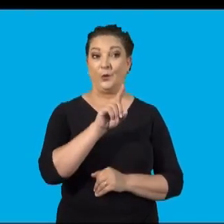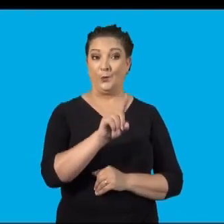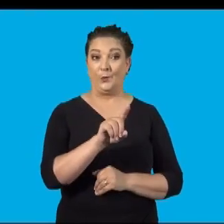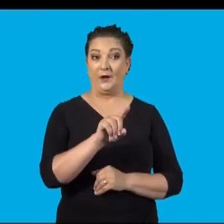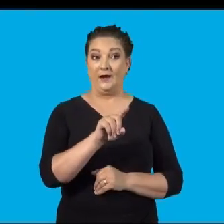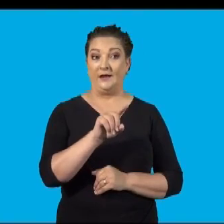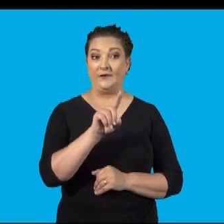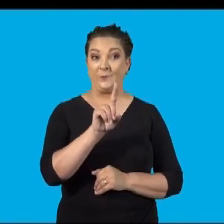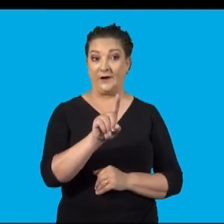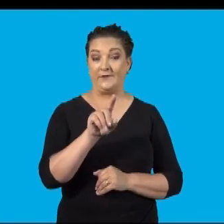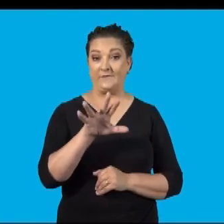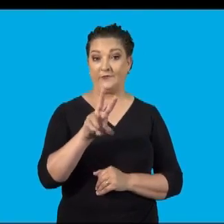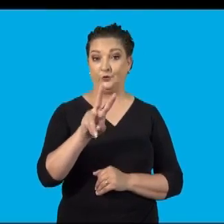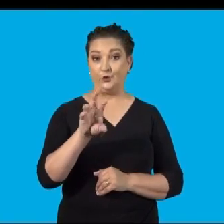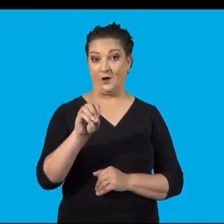be